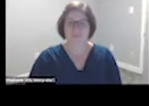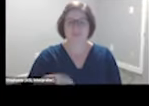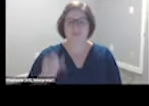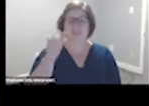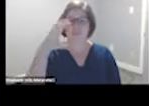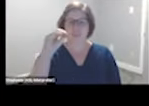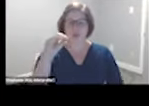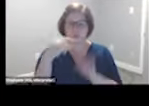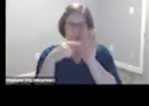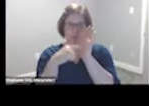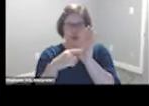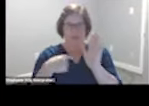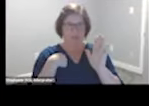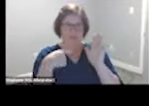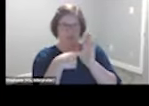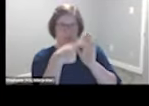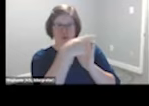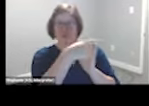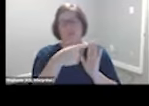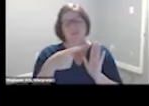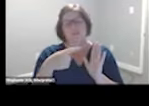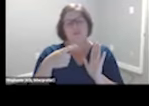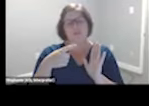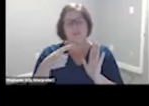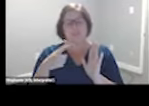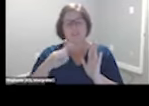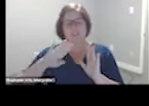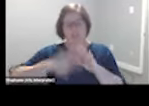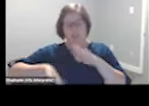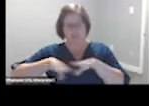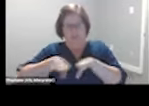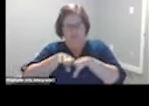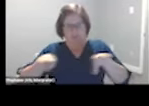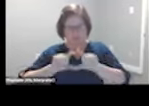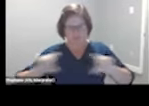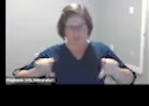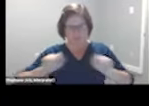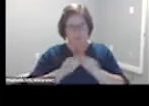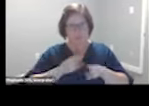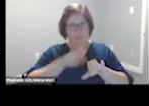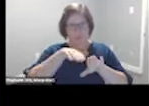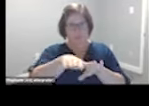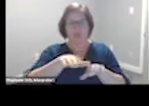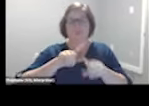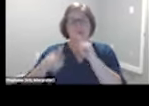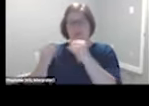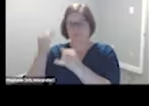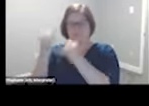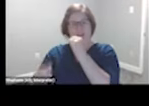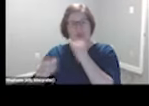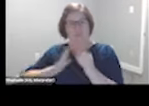very high. It's basically just a flat slab of plastic. The final model is really, really different. So the